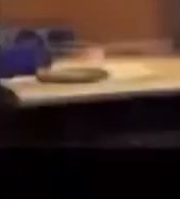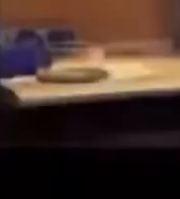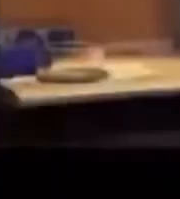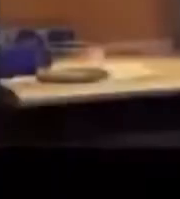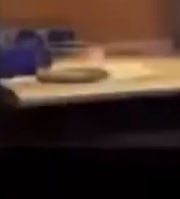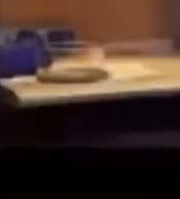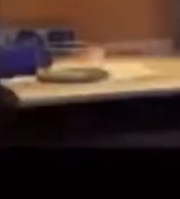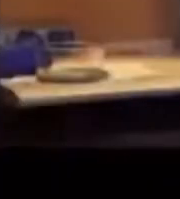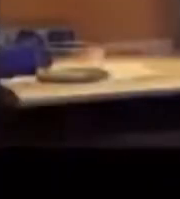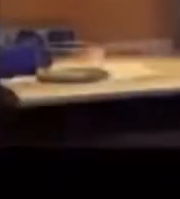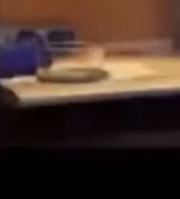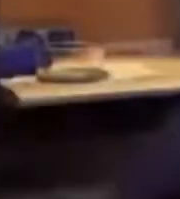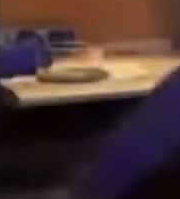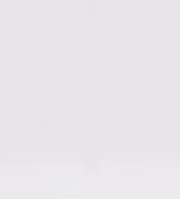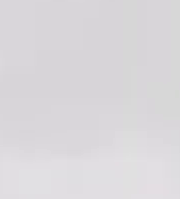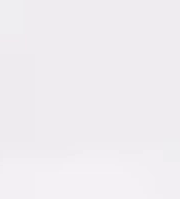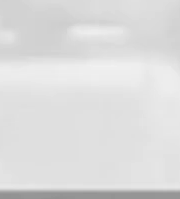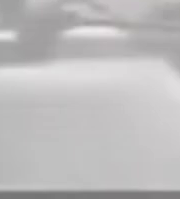Sorry.